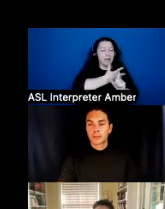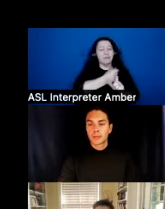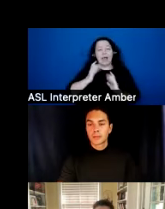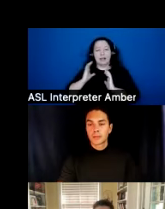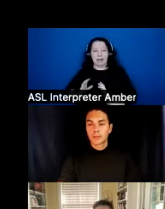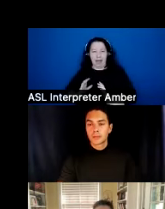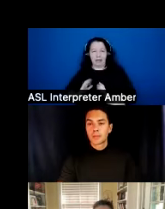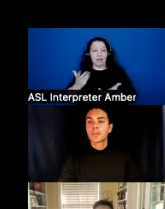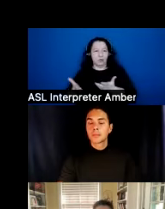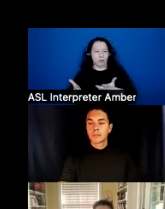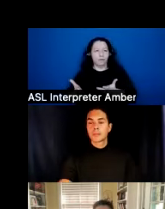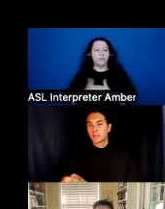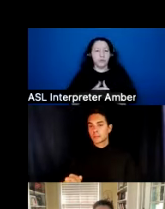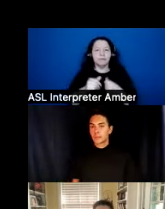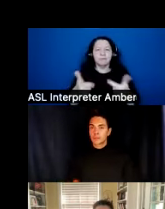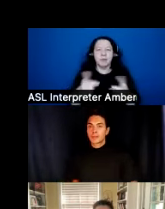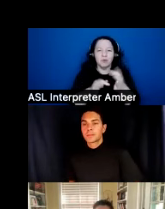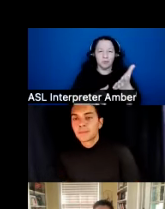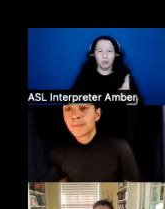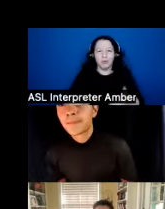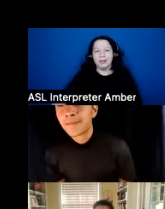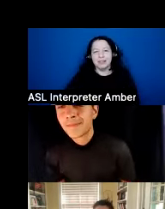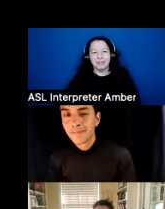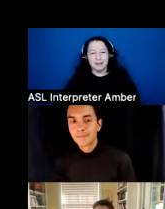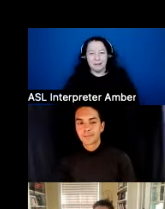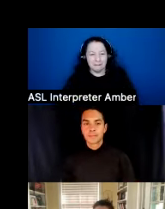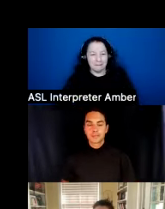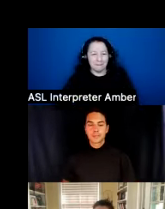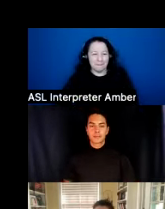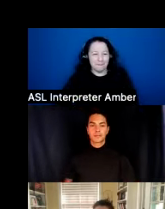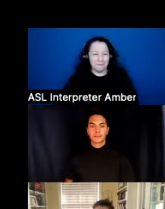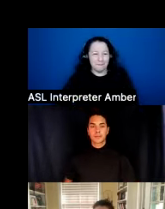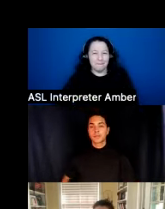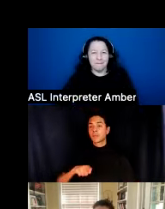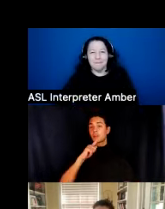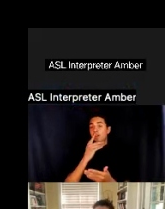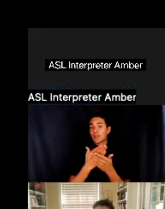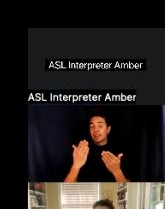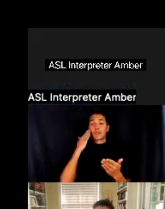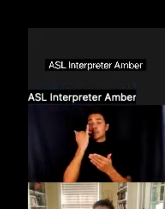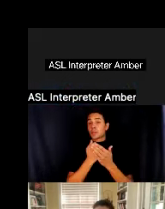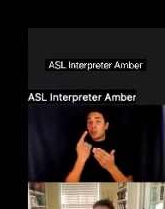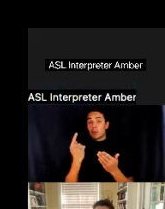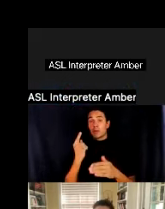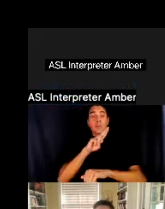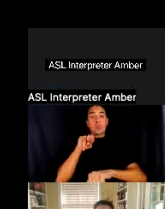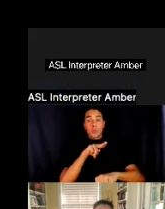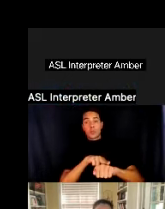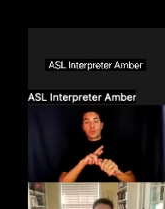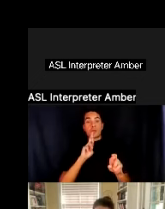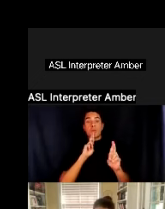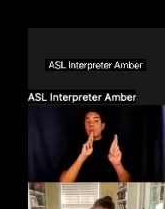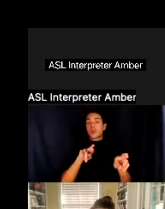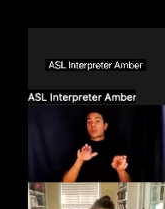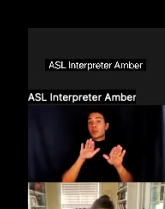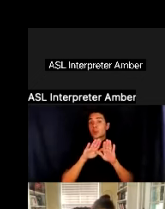clients. Because there are things that if somebody, of course, reports child abuse, or they're